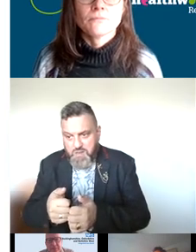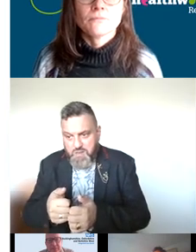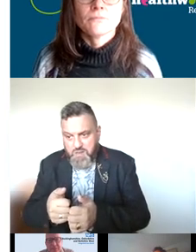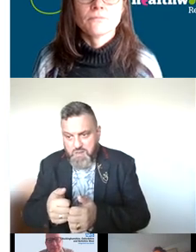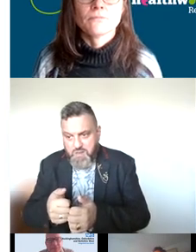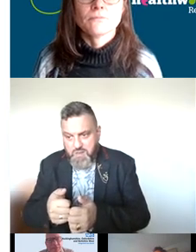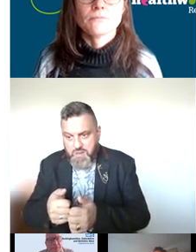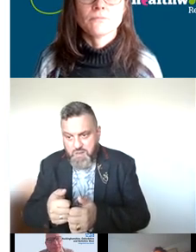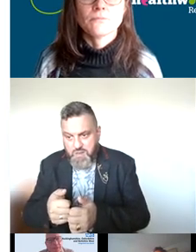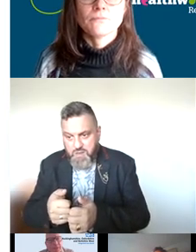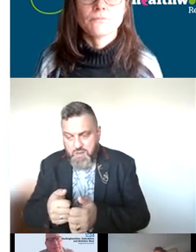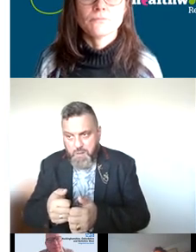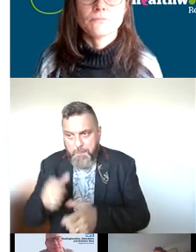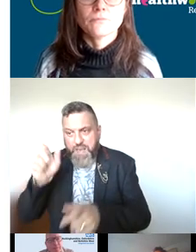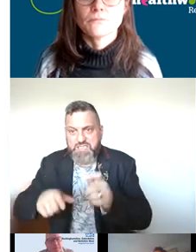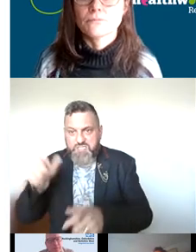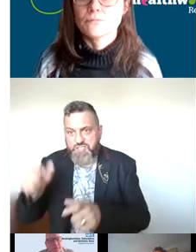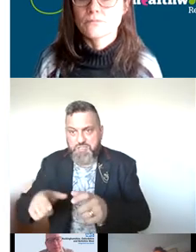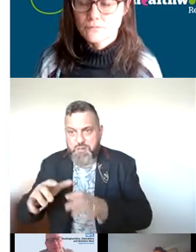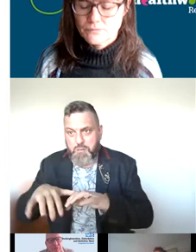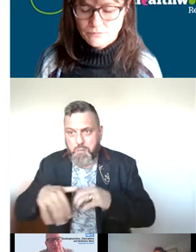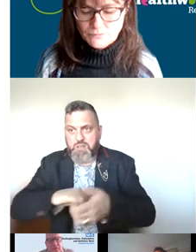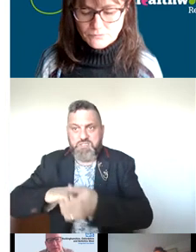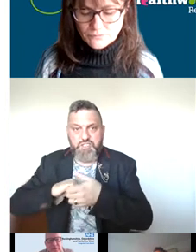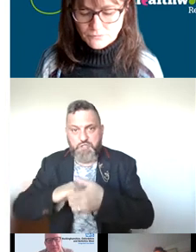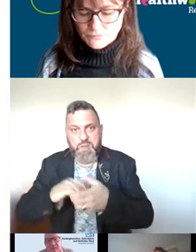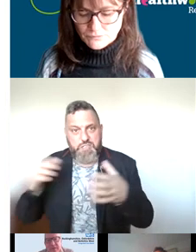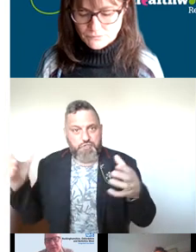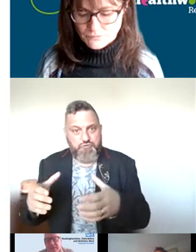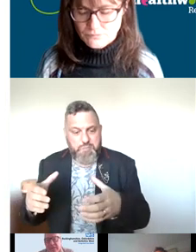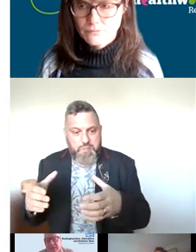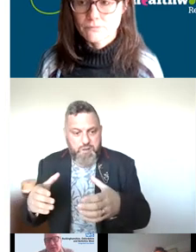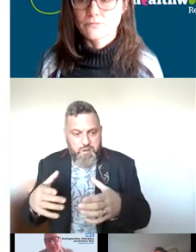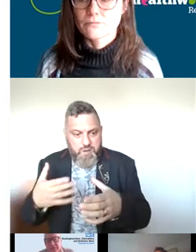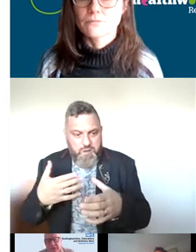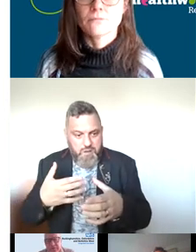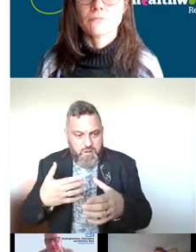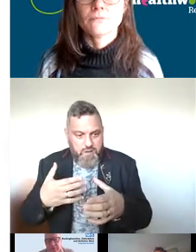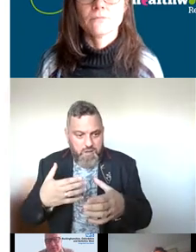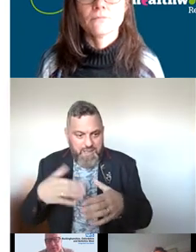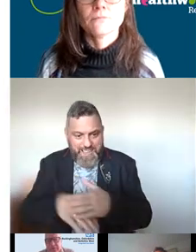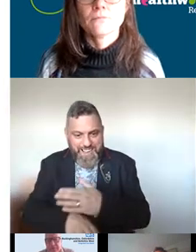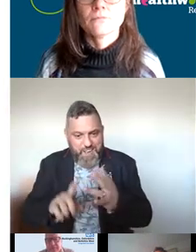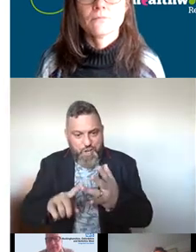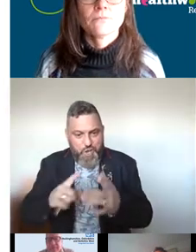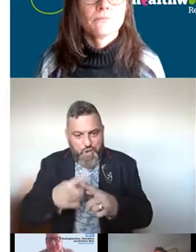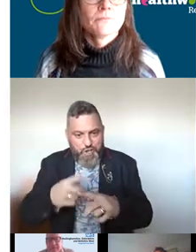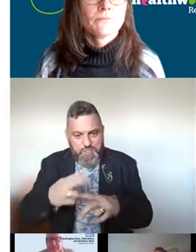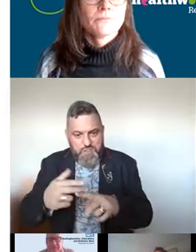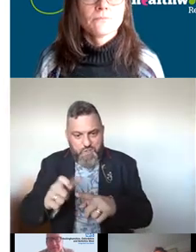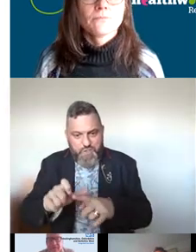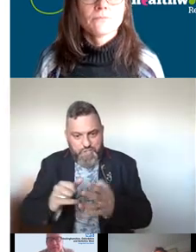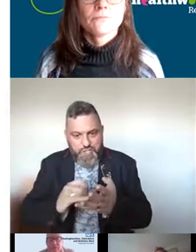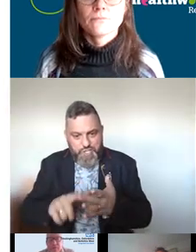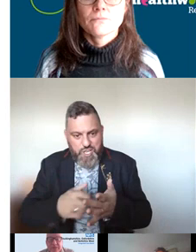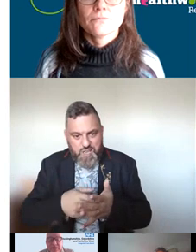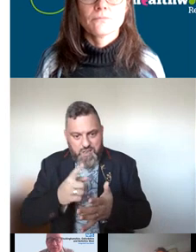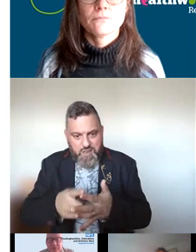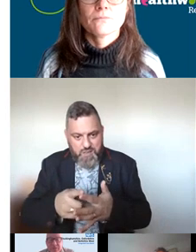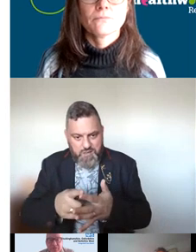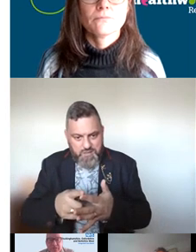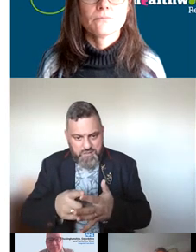for patient participation groups. We're looking to provide, so in Oxfordshire, for example, we currently, the